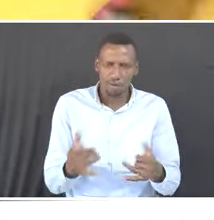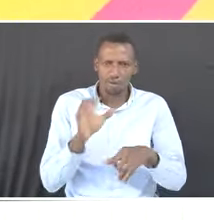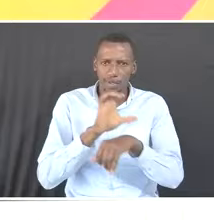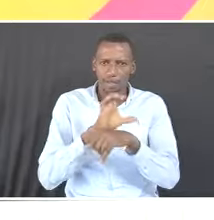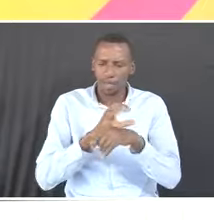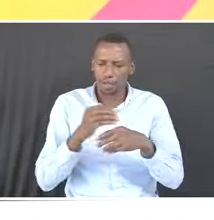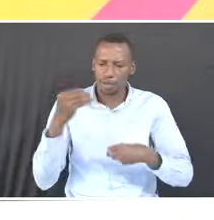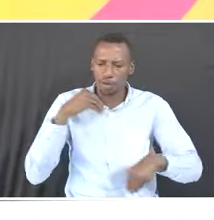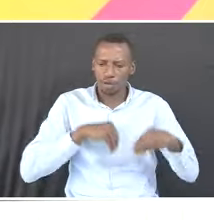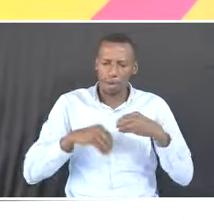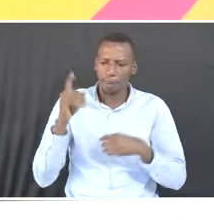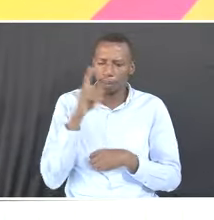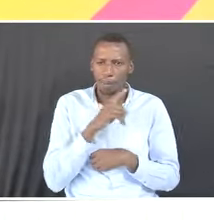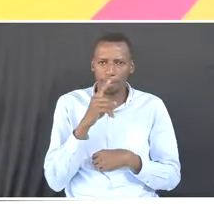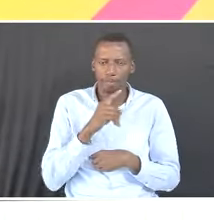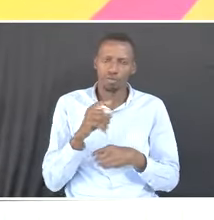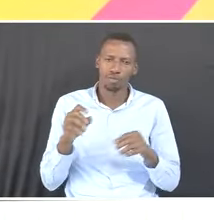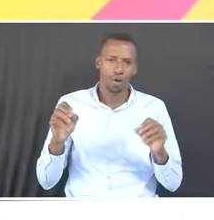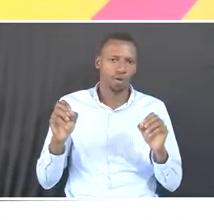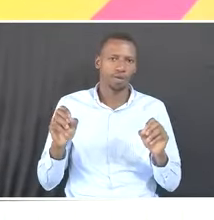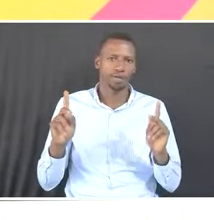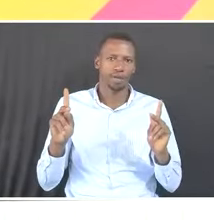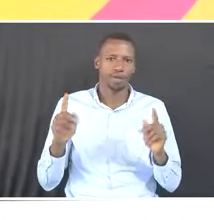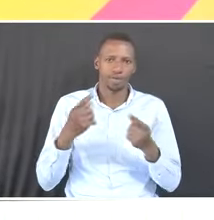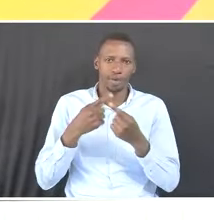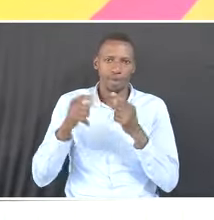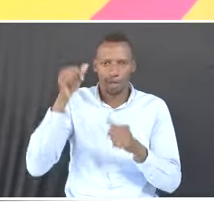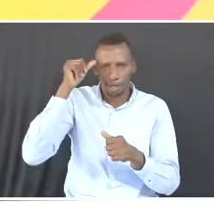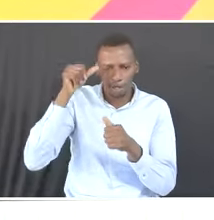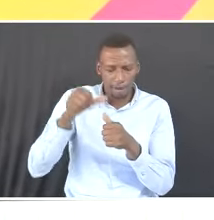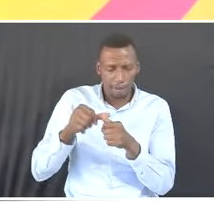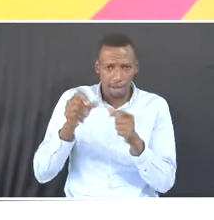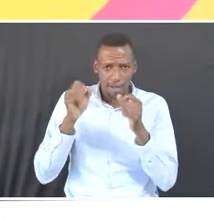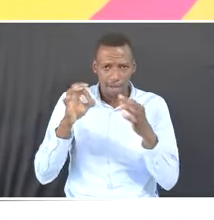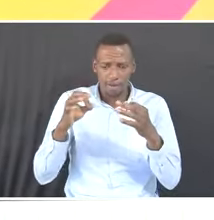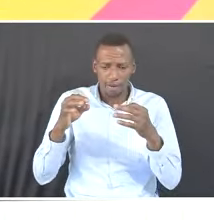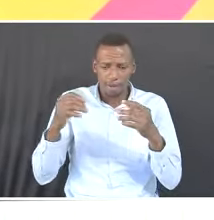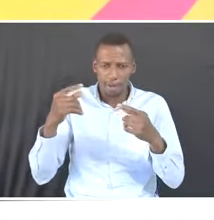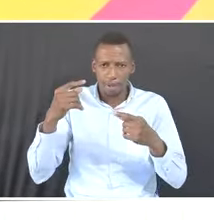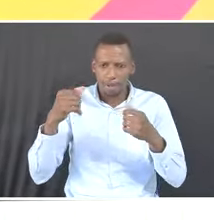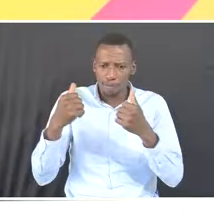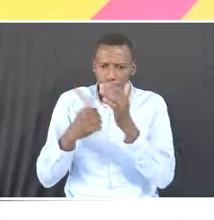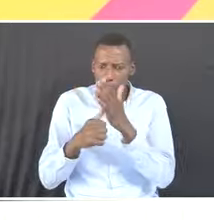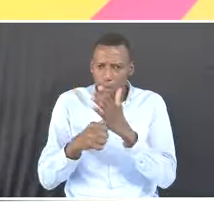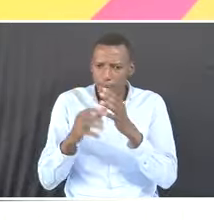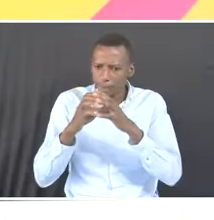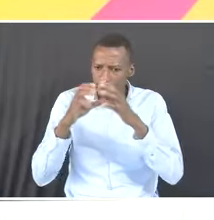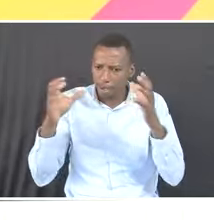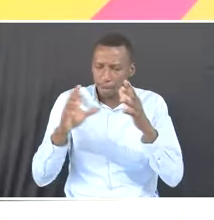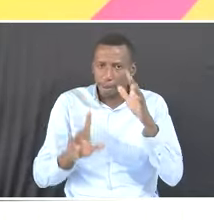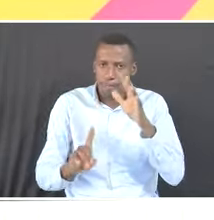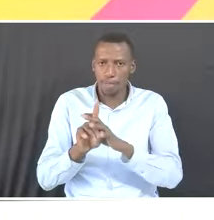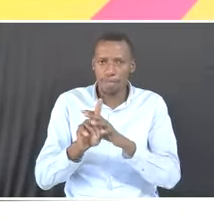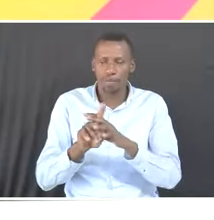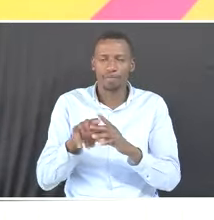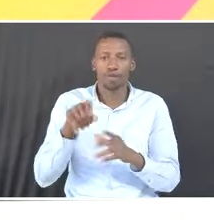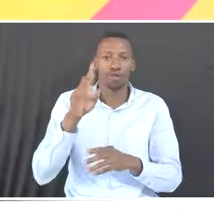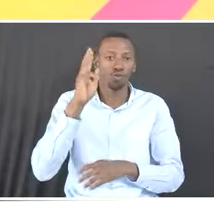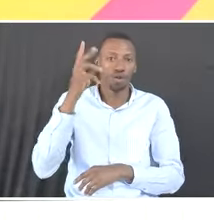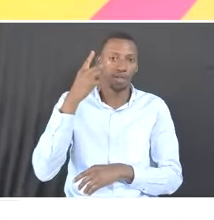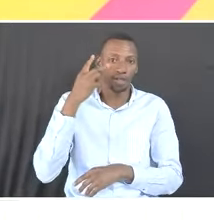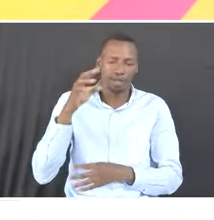is okay. But remember, let a crisis come, you will see the remnant of